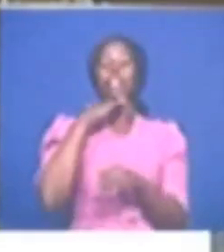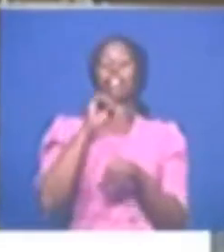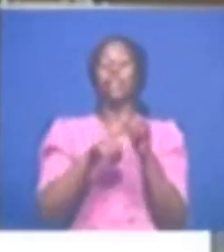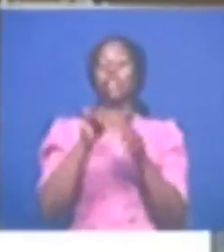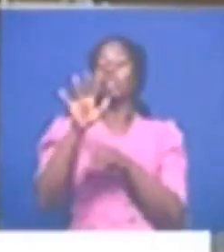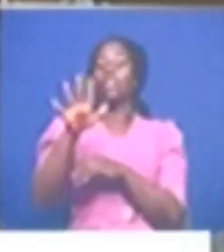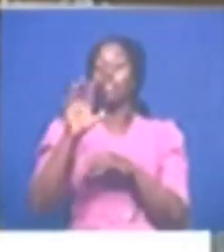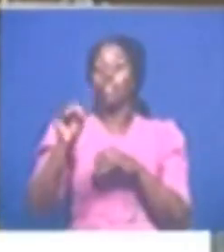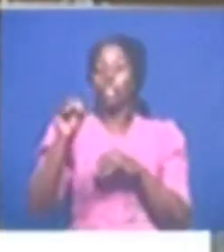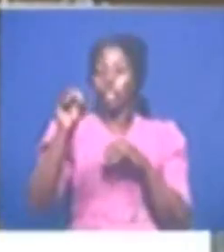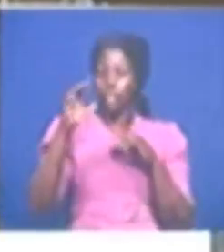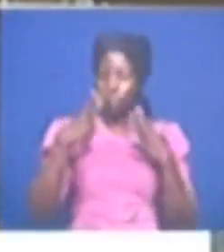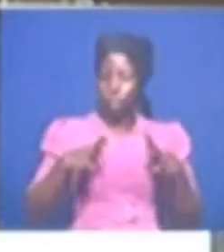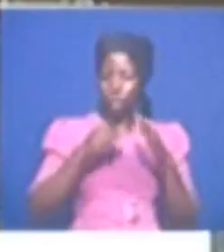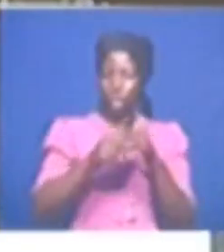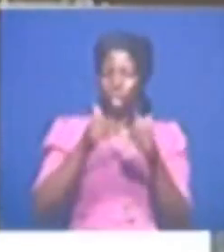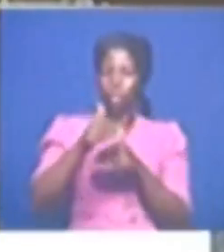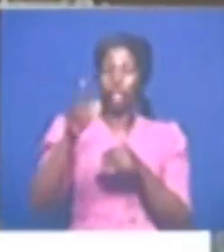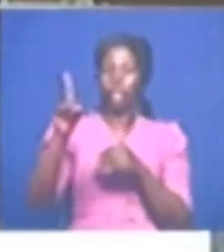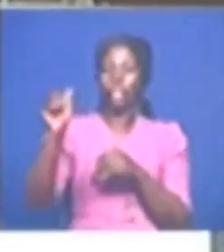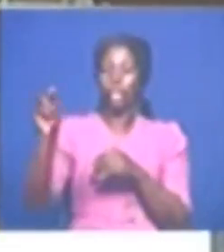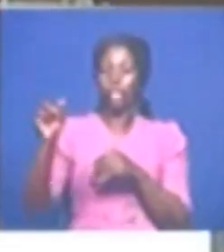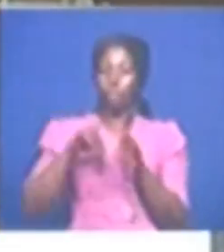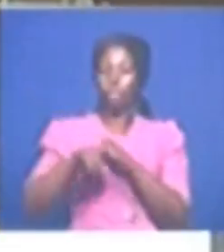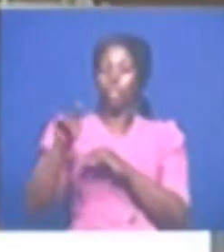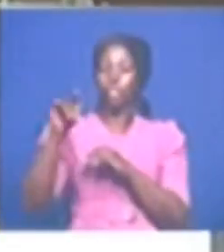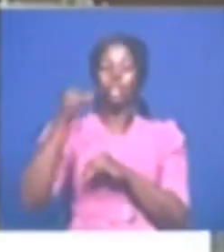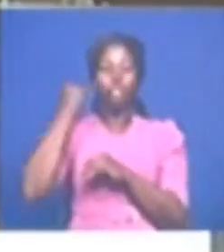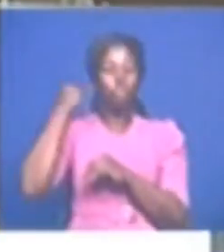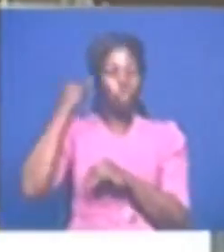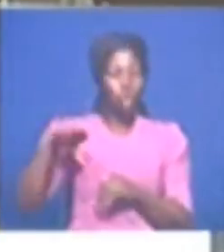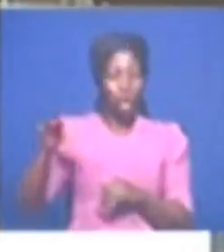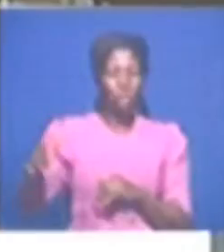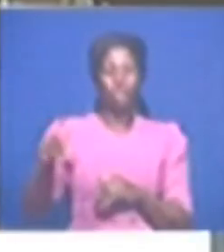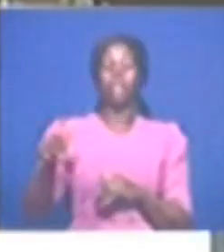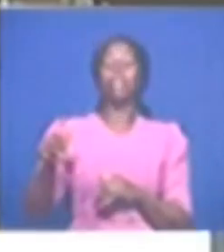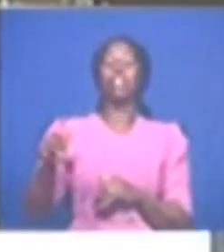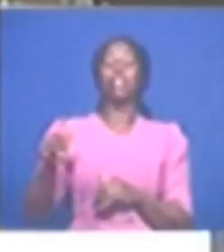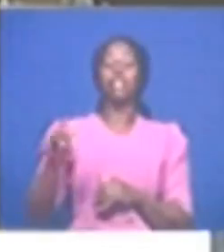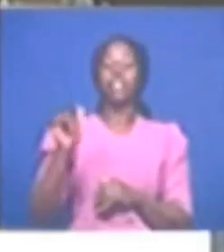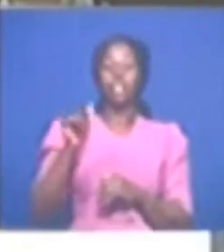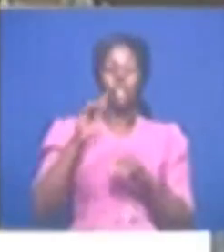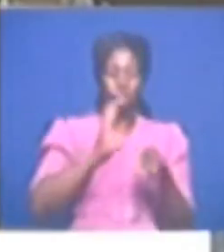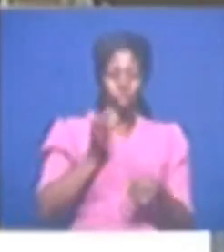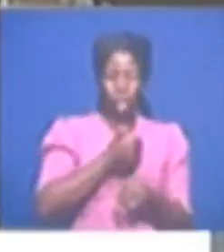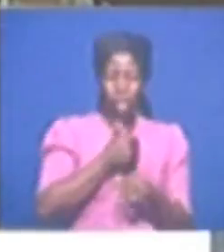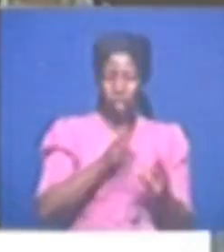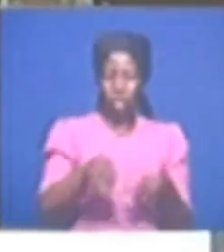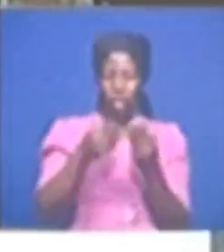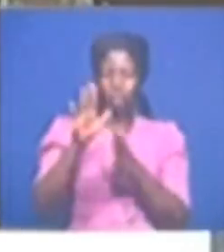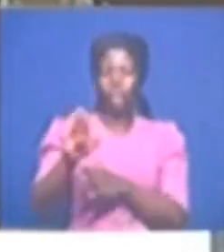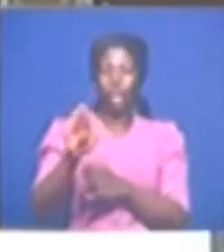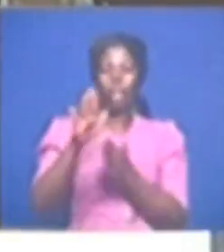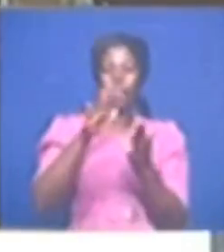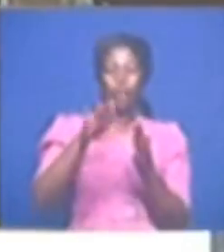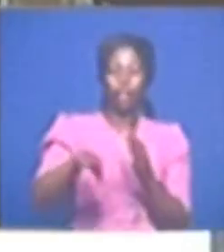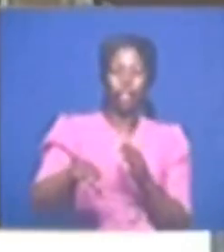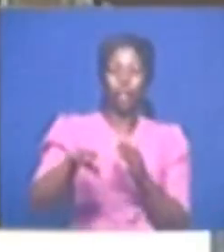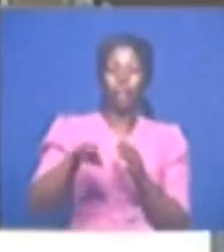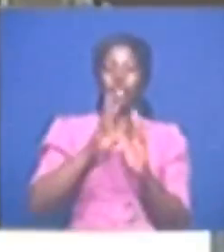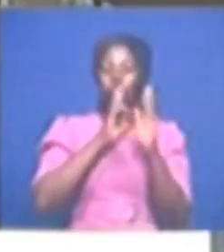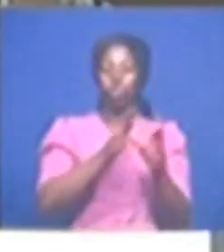a dam tragedy in Solai, Nakuru County. The committee is expected to table its findings and recommendations to prevent such tragedies in